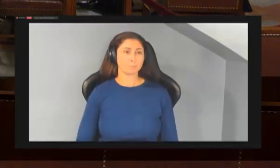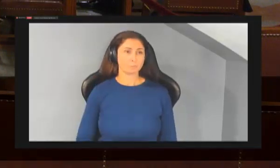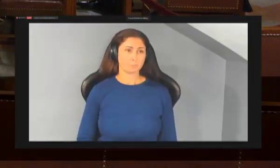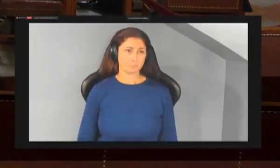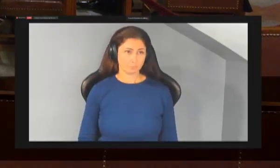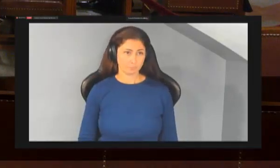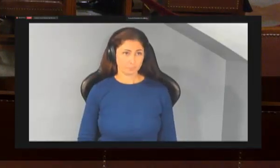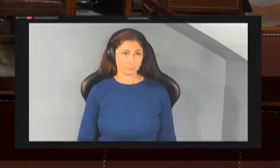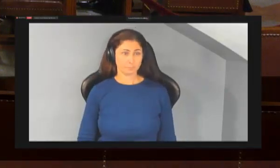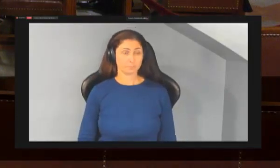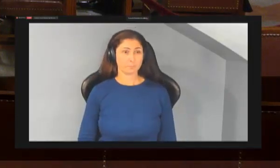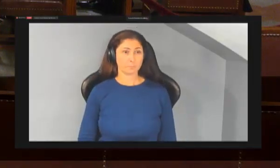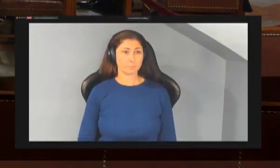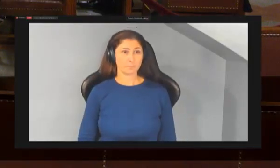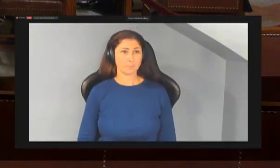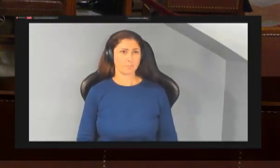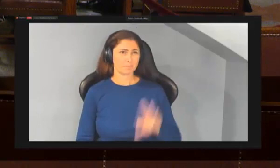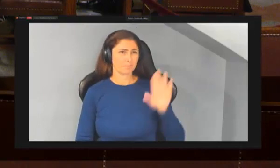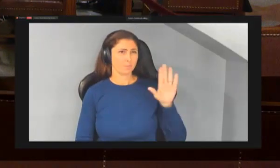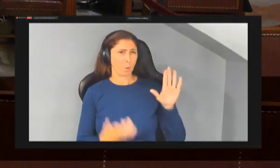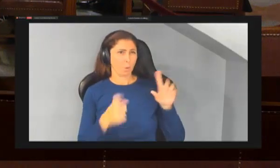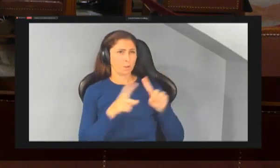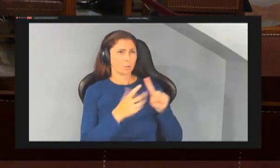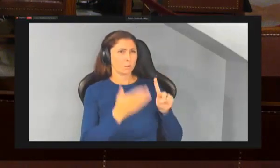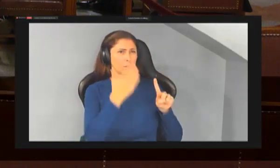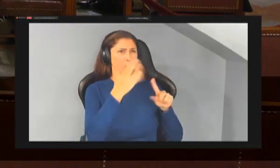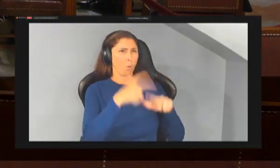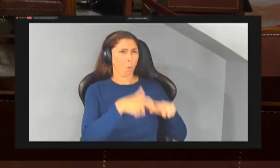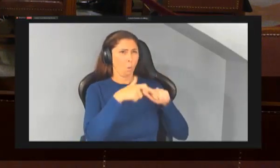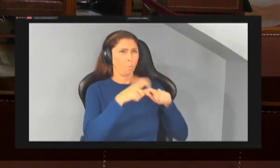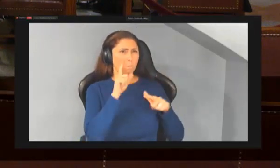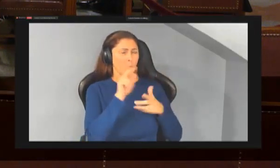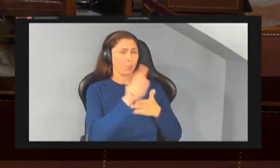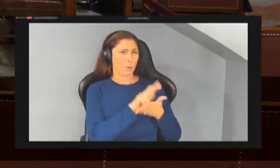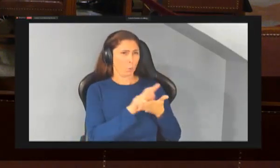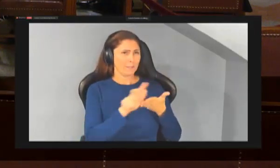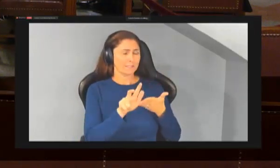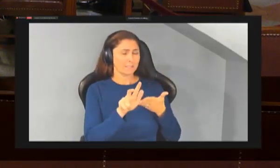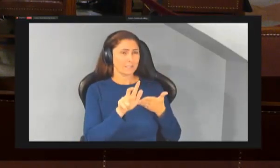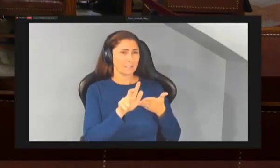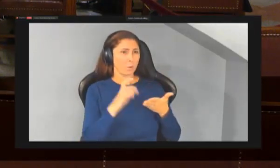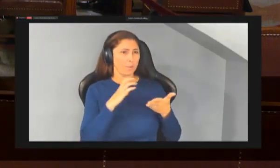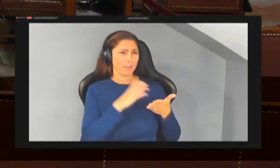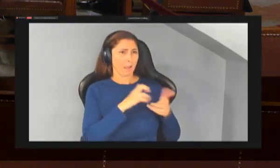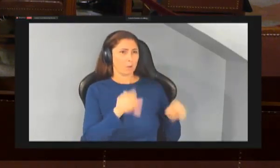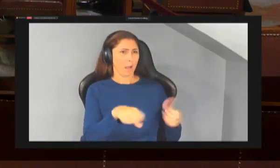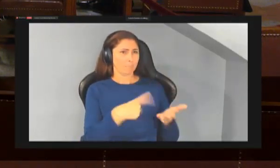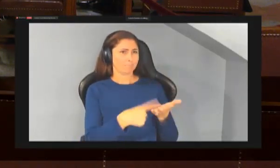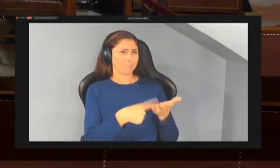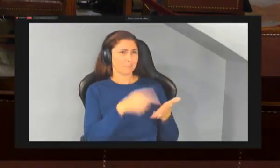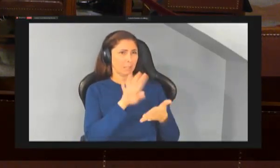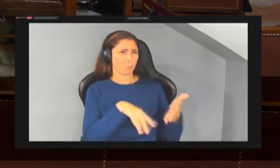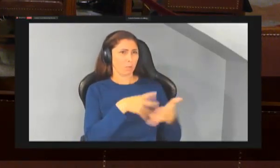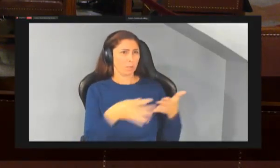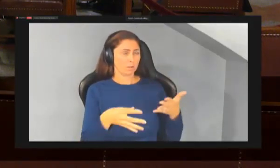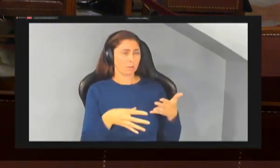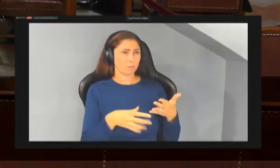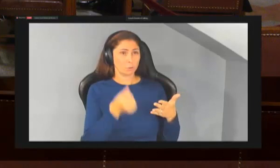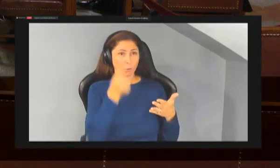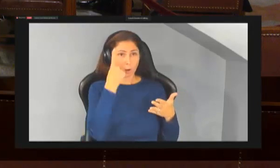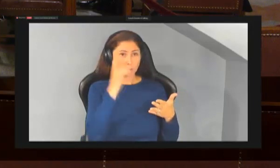I'd like to make a motion to hold for 3 weeks so the council can have briefings scheduled to understand these bills.